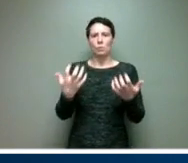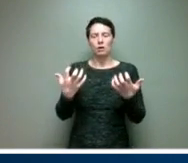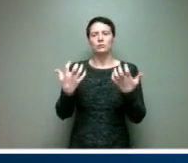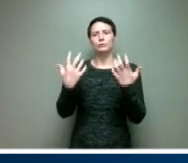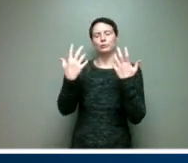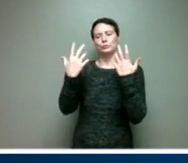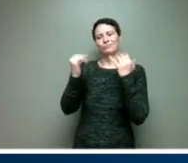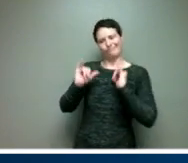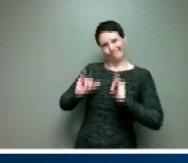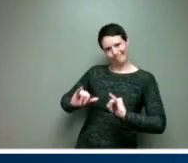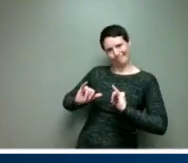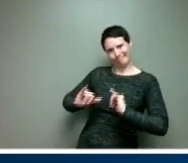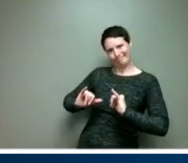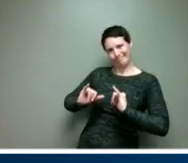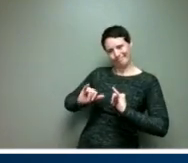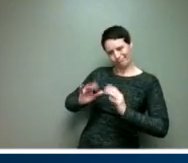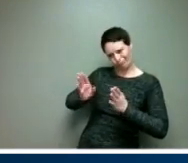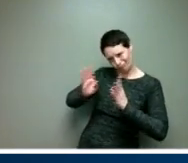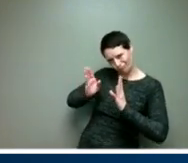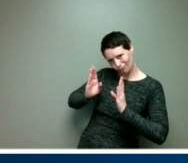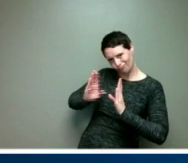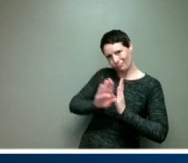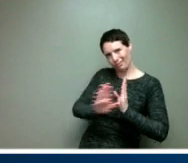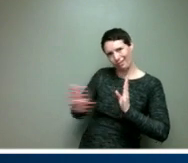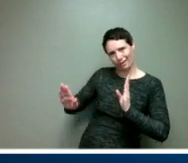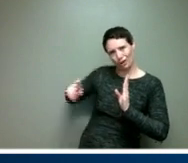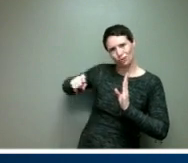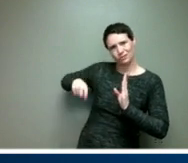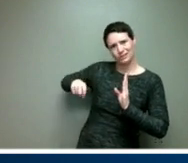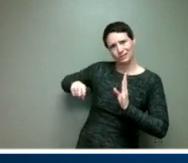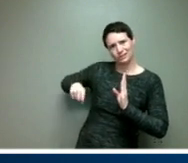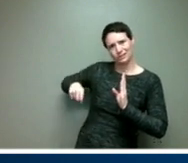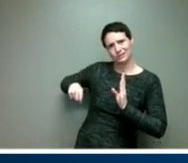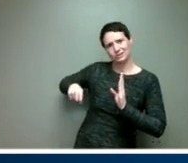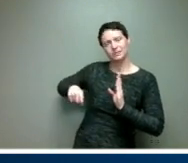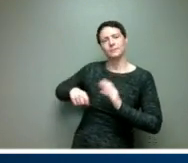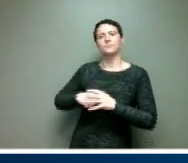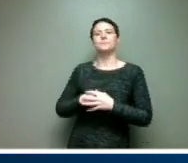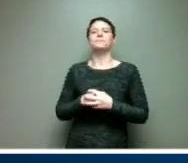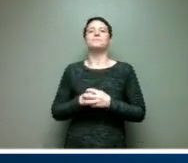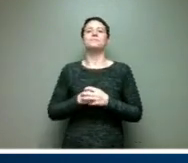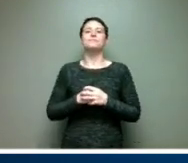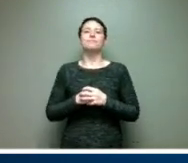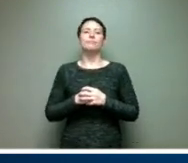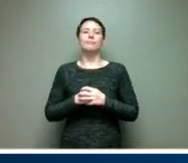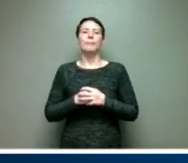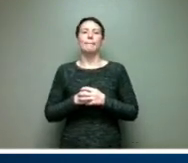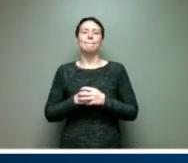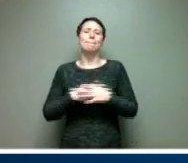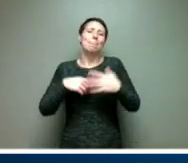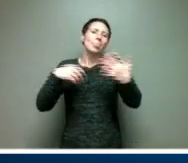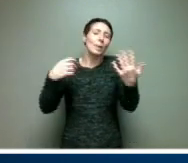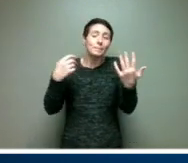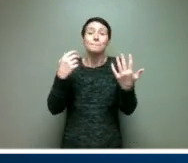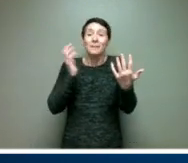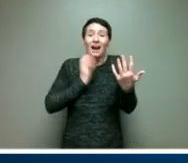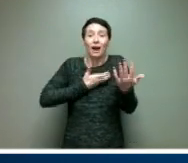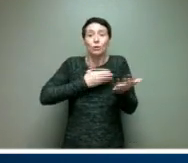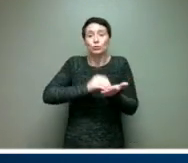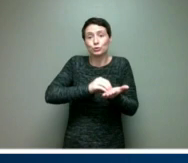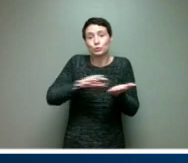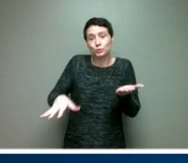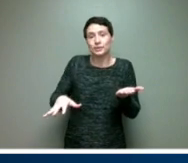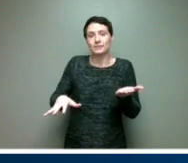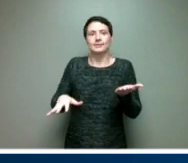but also want to make sure that our students are still reading. If they just read a book a day, do some, you